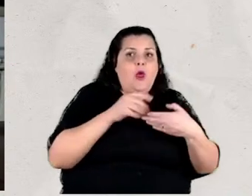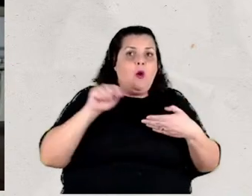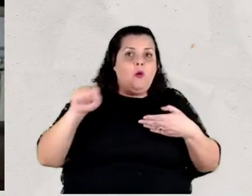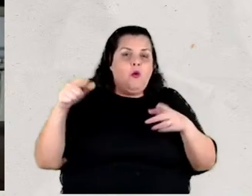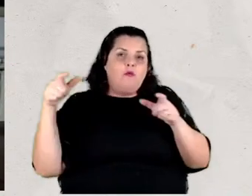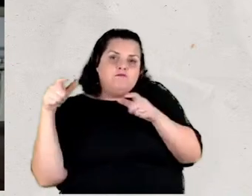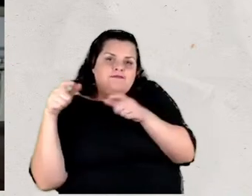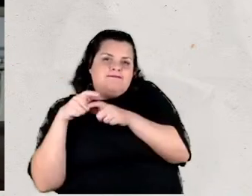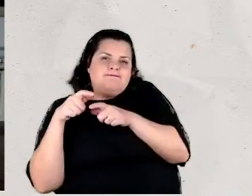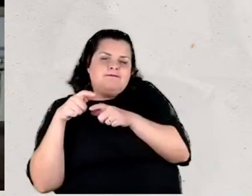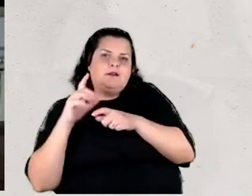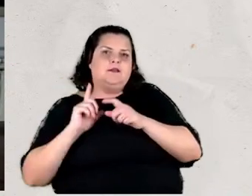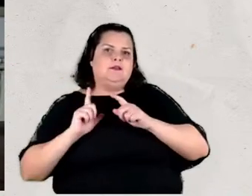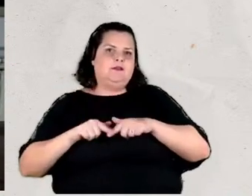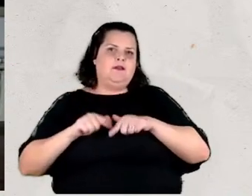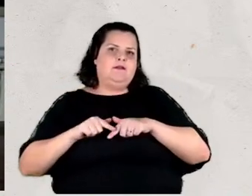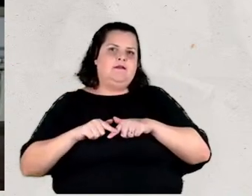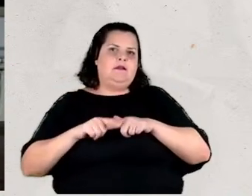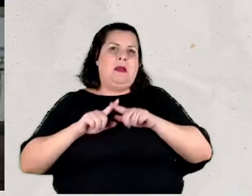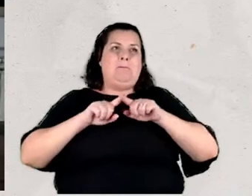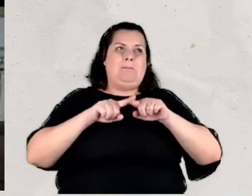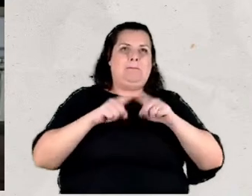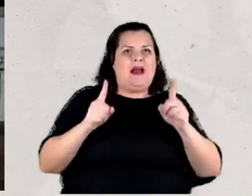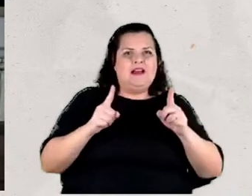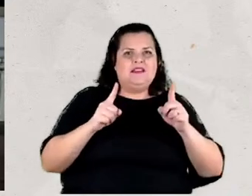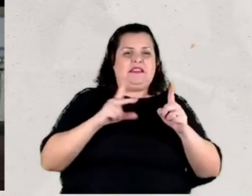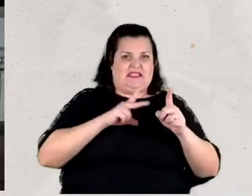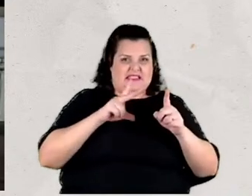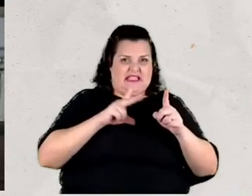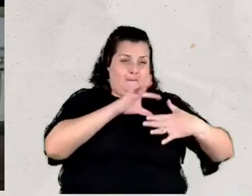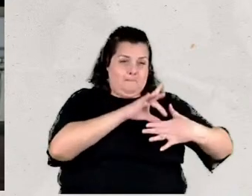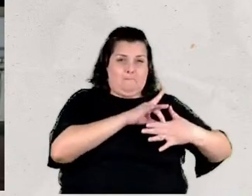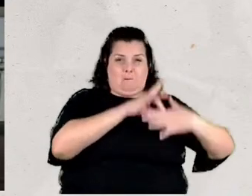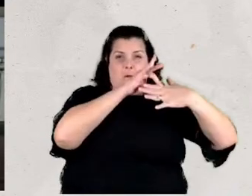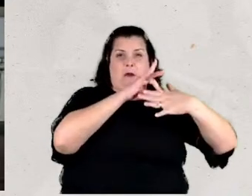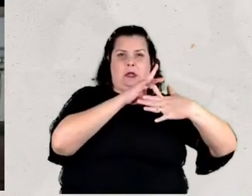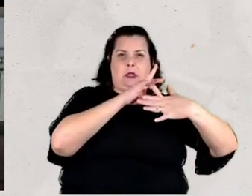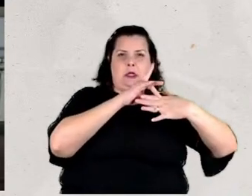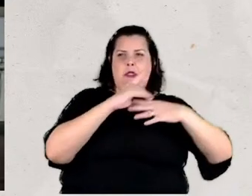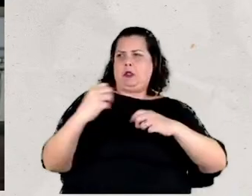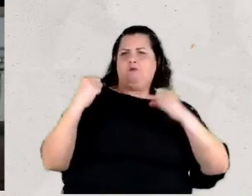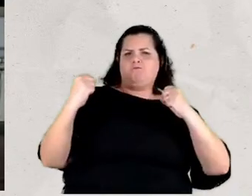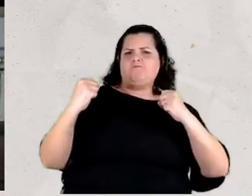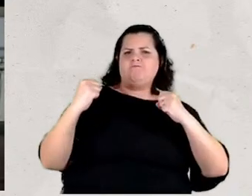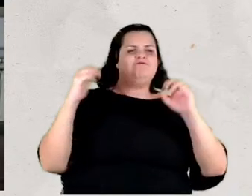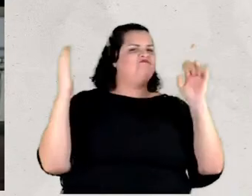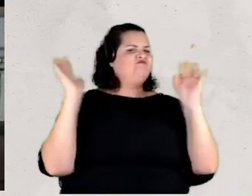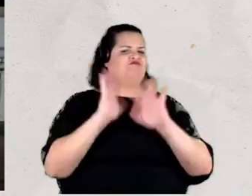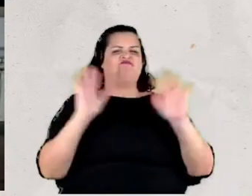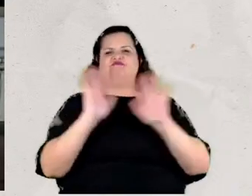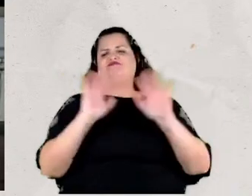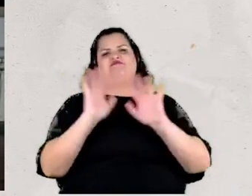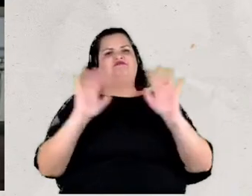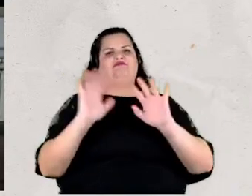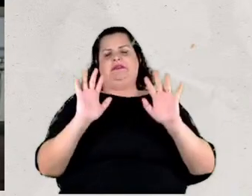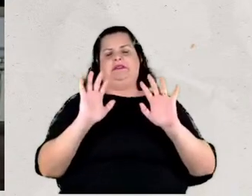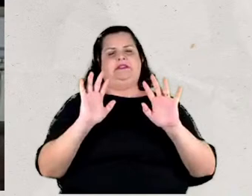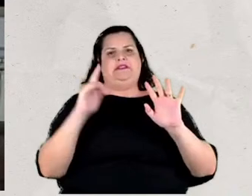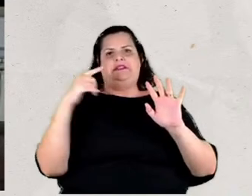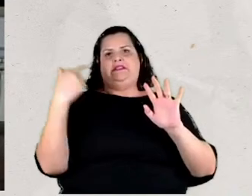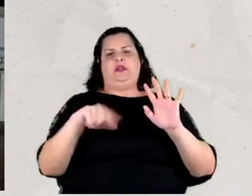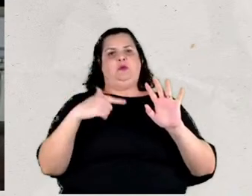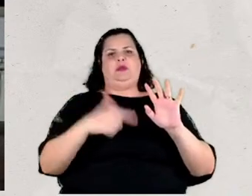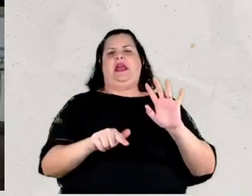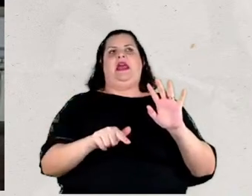force to challenge either to challenge the PA and Hamas, I don't believe that we're going